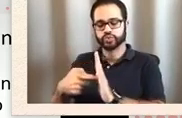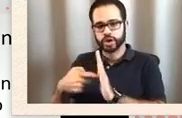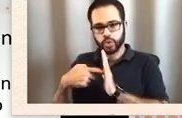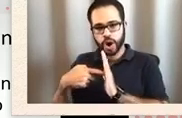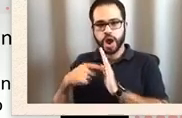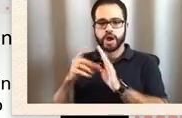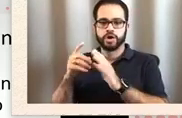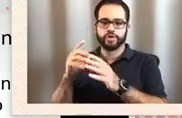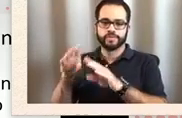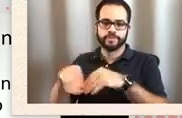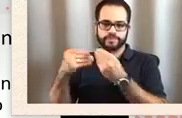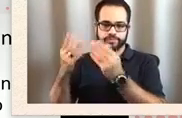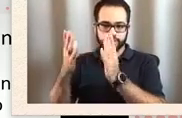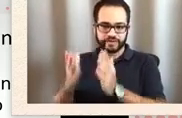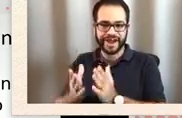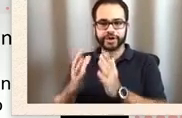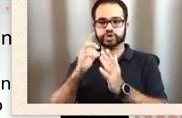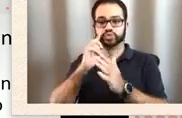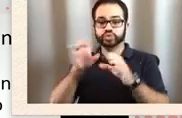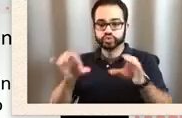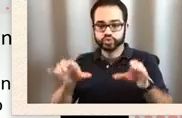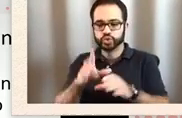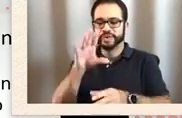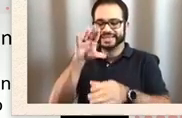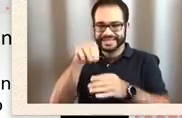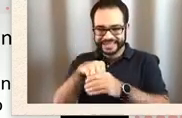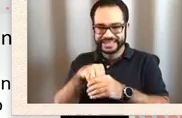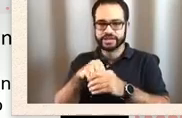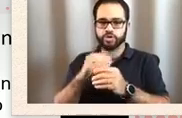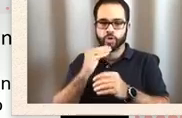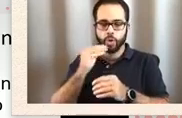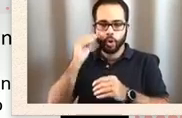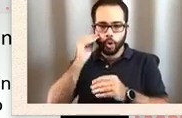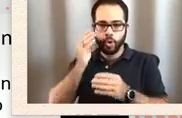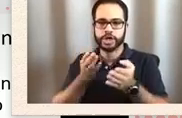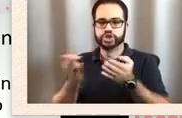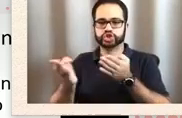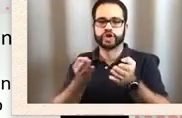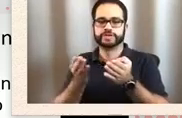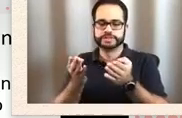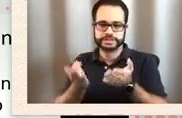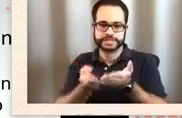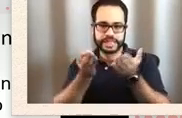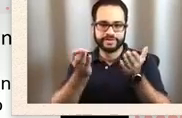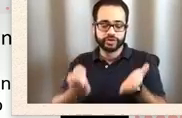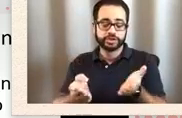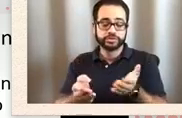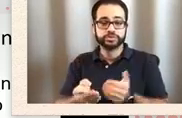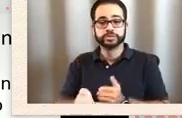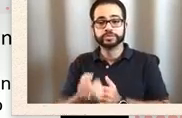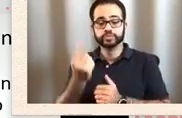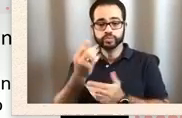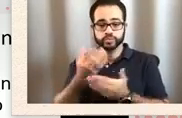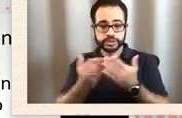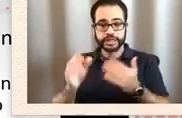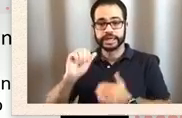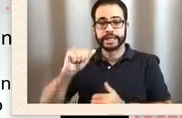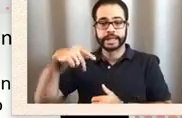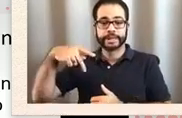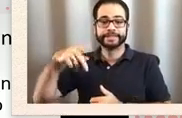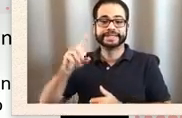do in-home service delivery. So one of the things that APD did was look